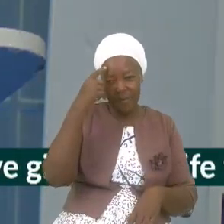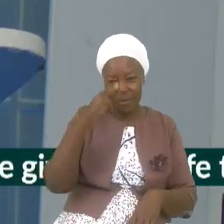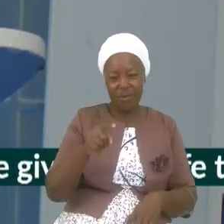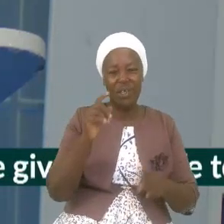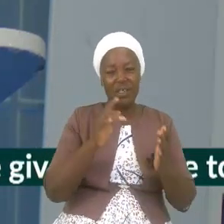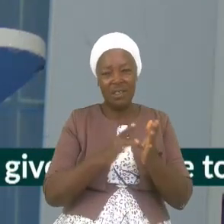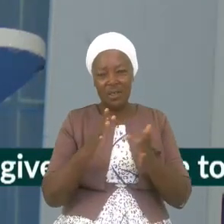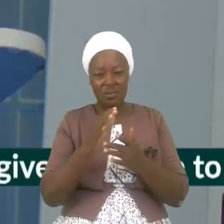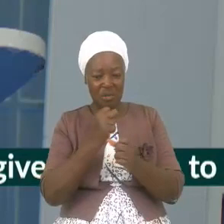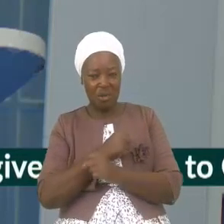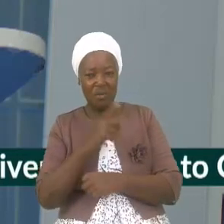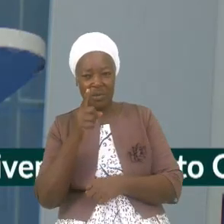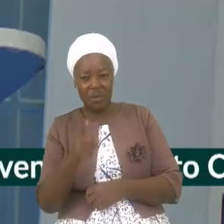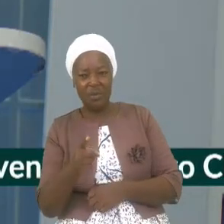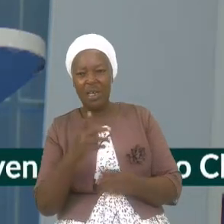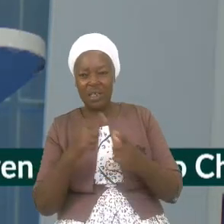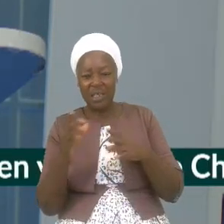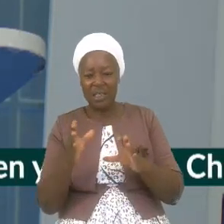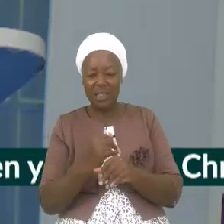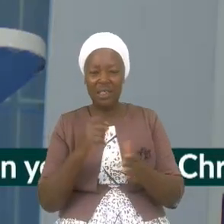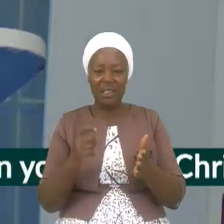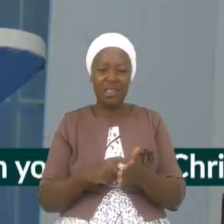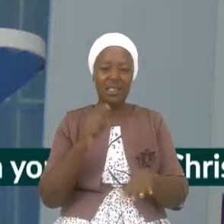Also, if you are listening